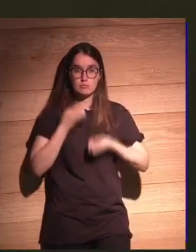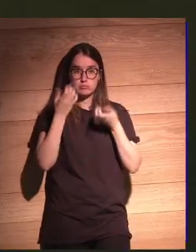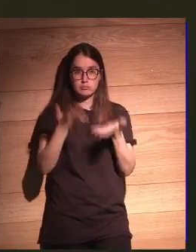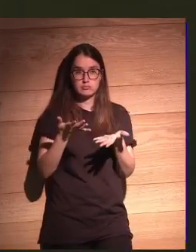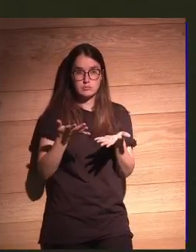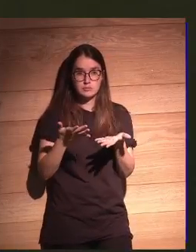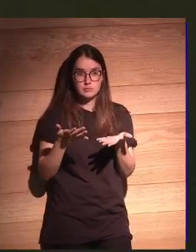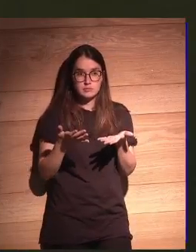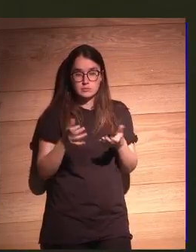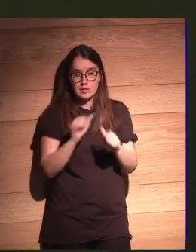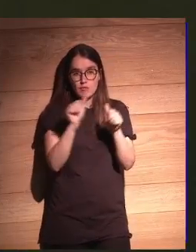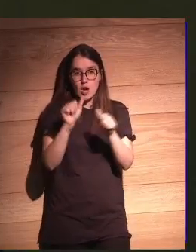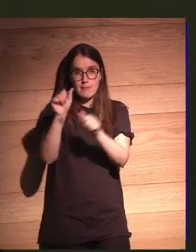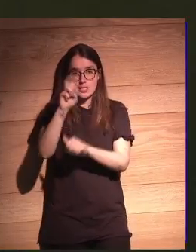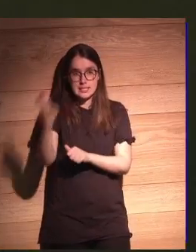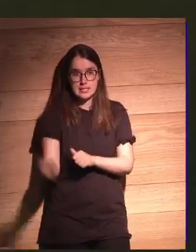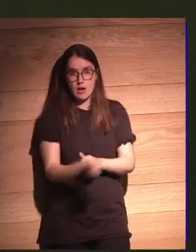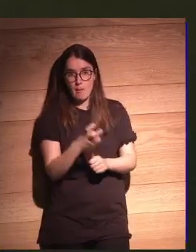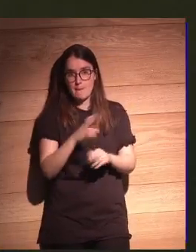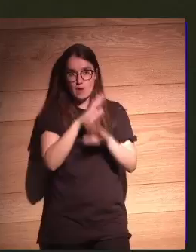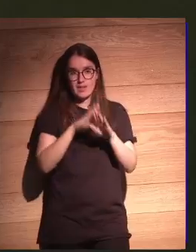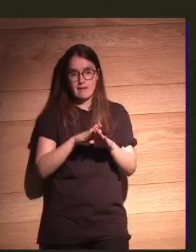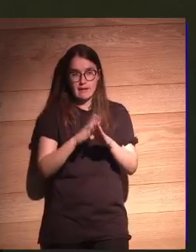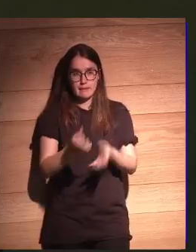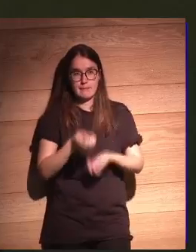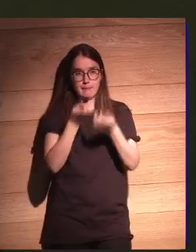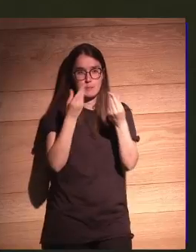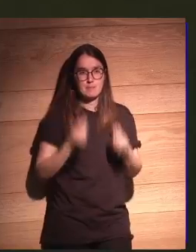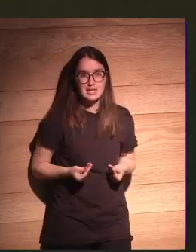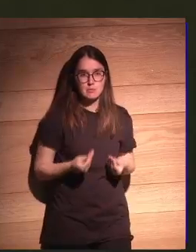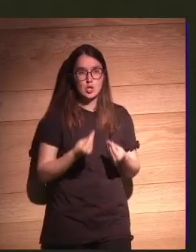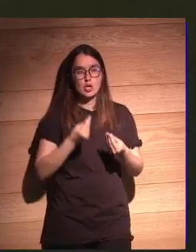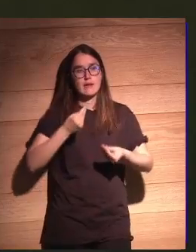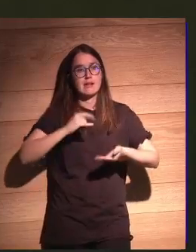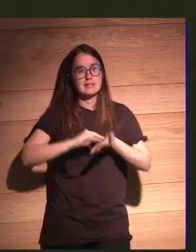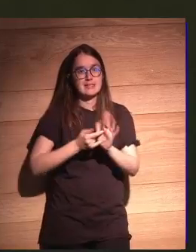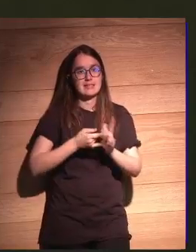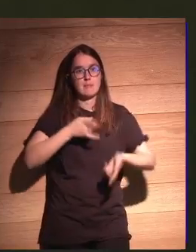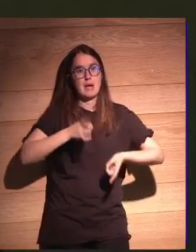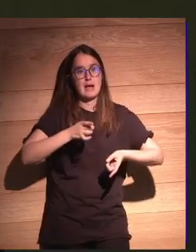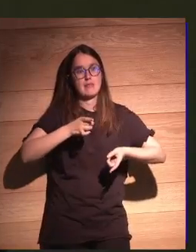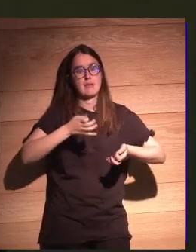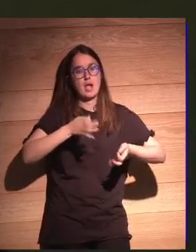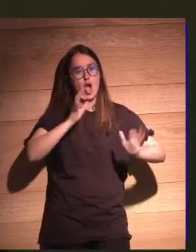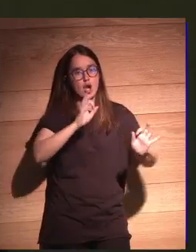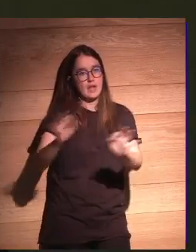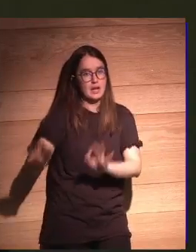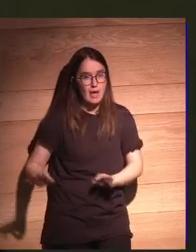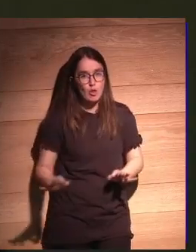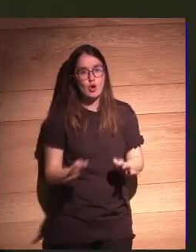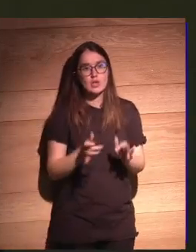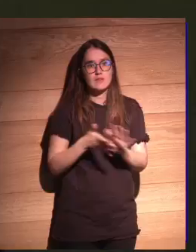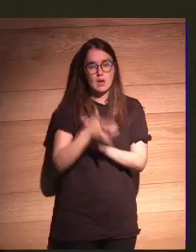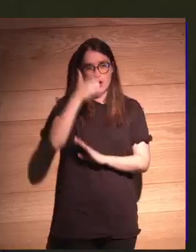And I think we have called this in many different ways, but I think the idea is to set